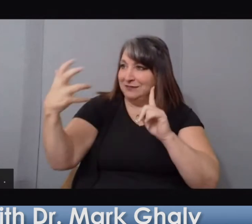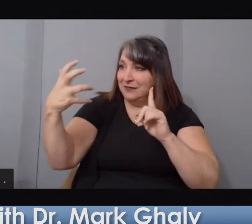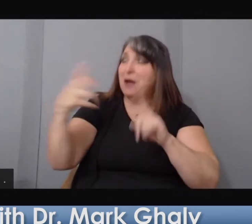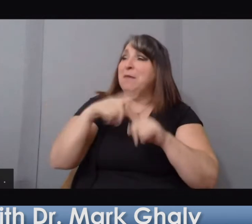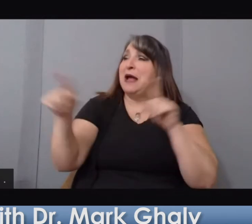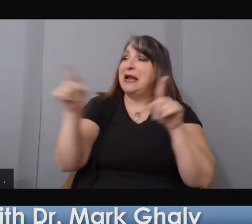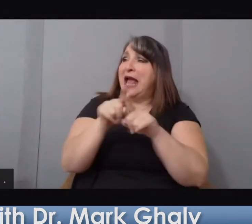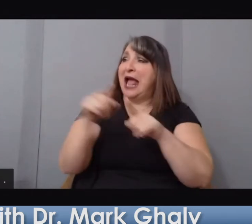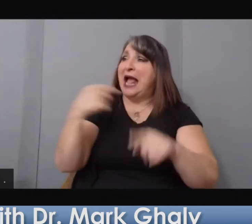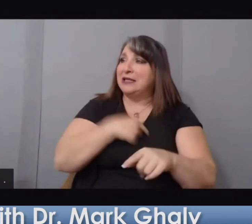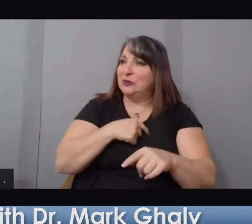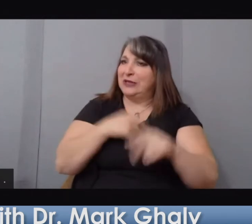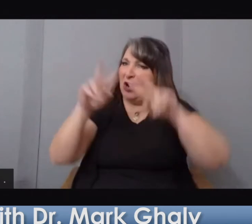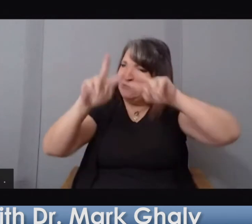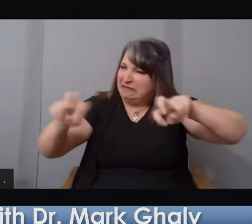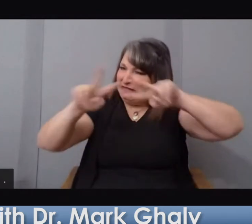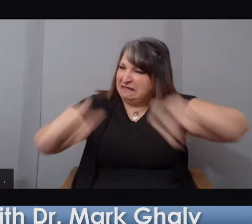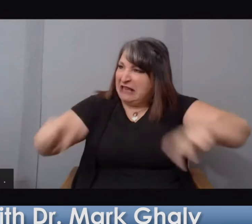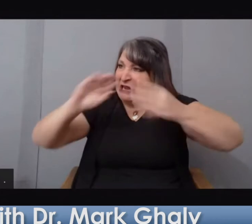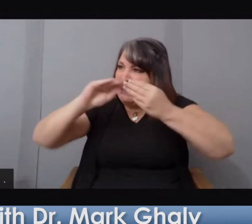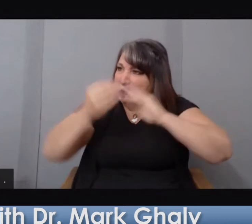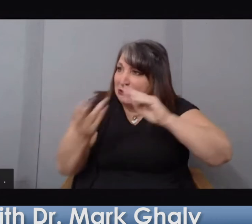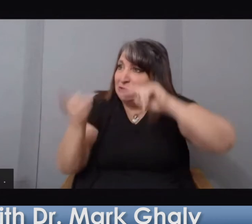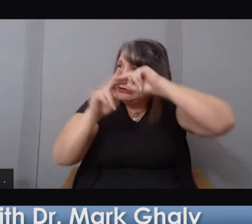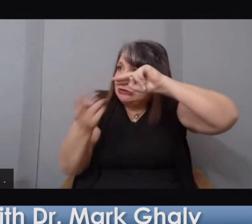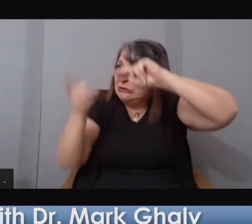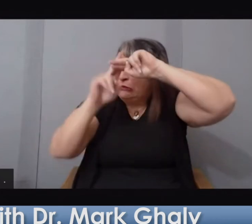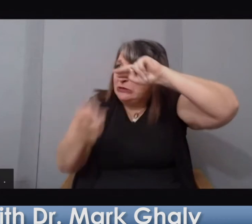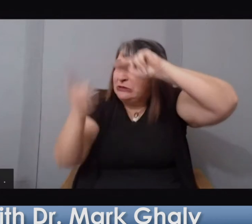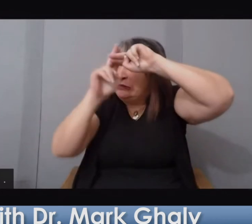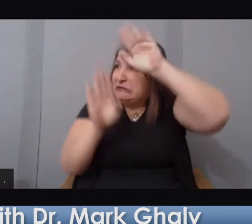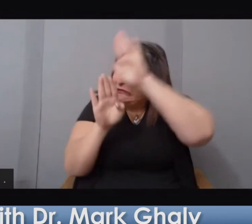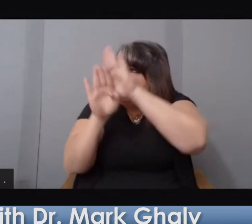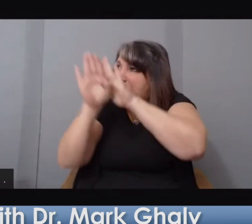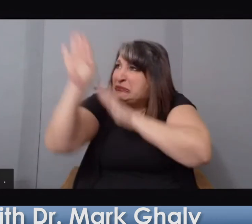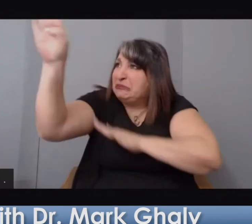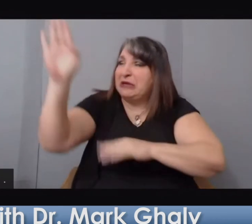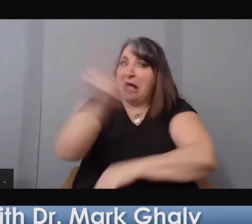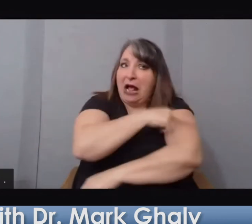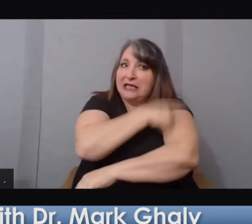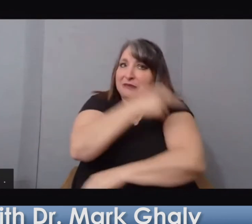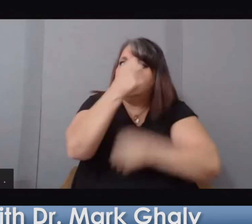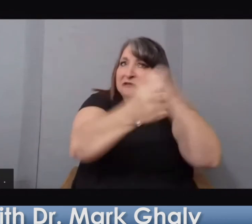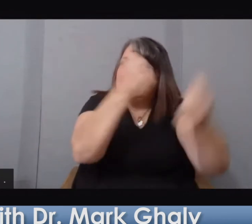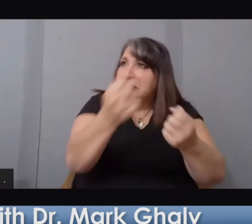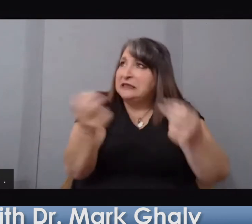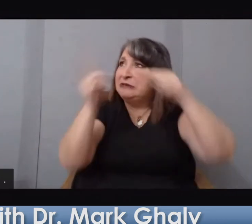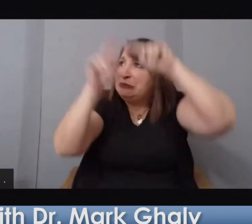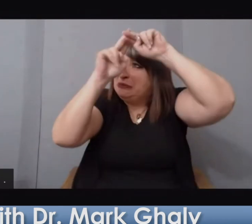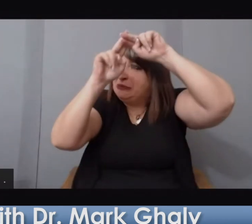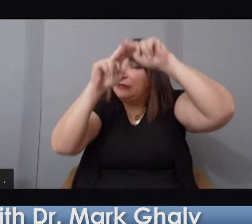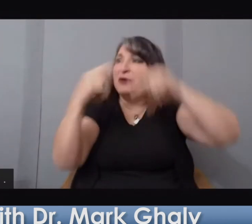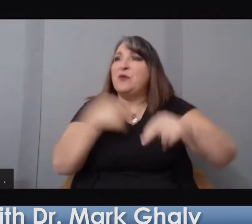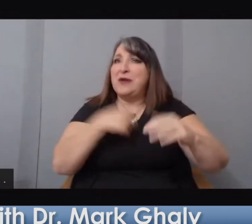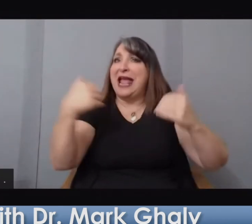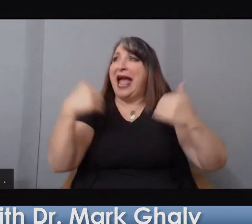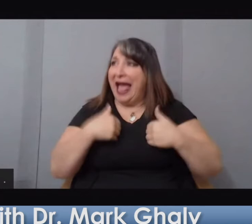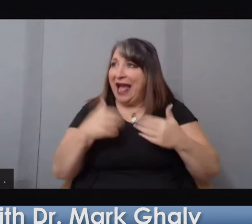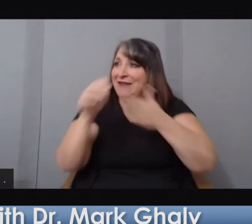look at surging cases, we have the guidance and the tips for a reason. We believe they are the strategies to